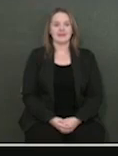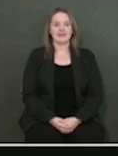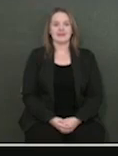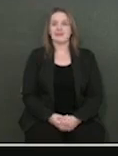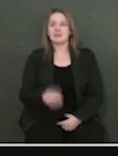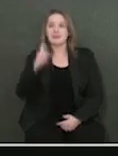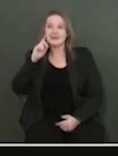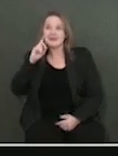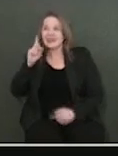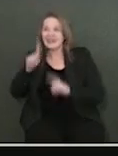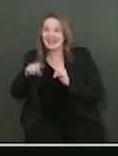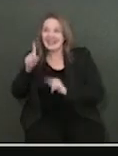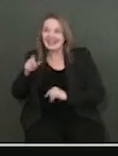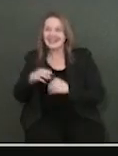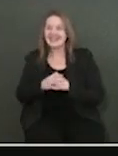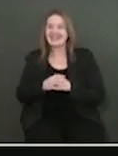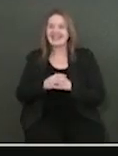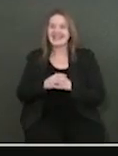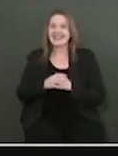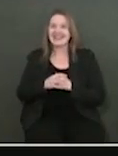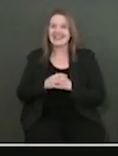Steve, you're on mute.